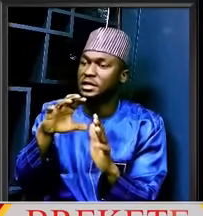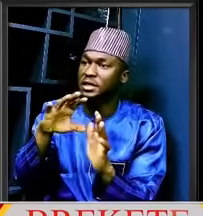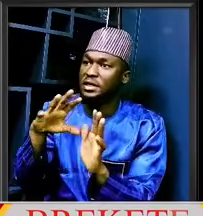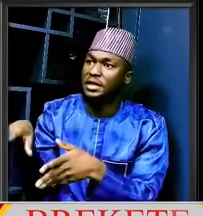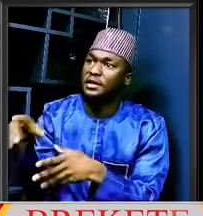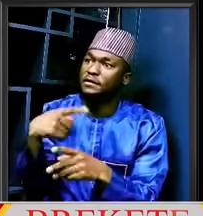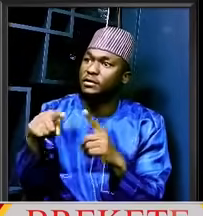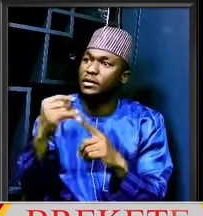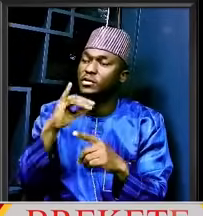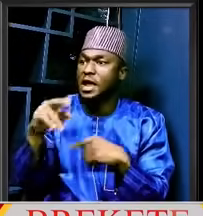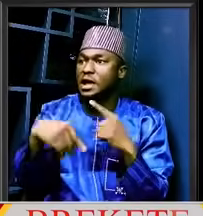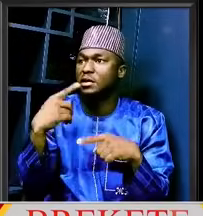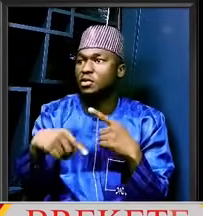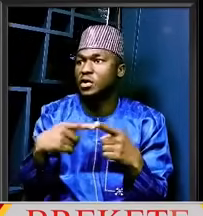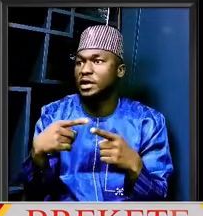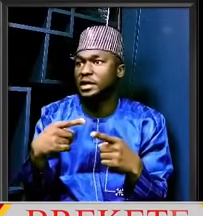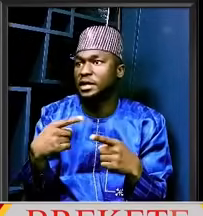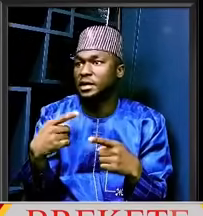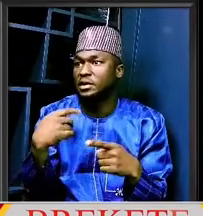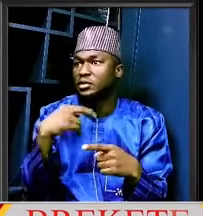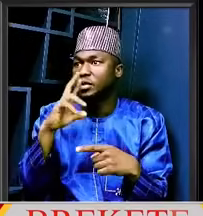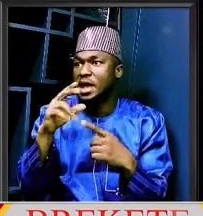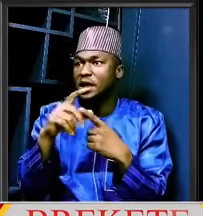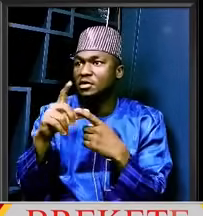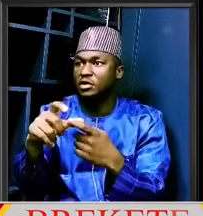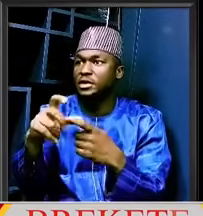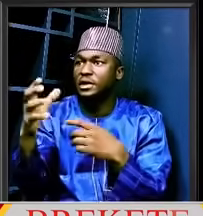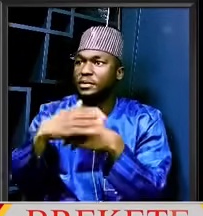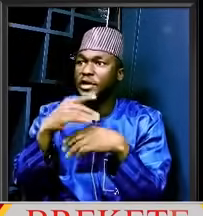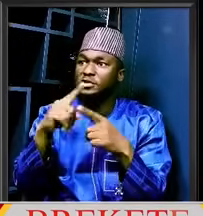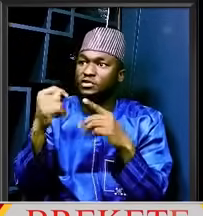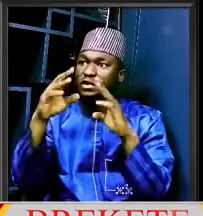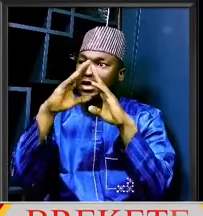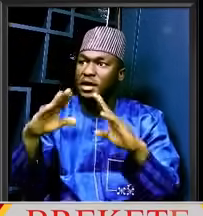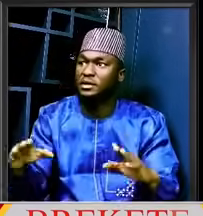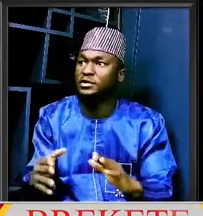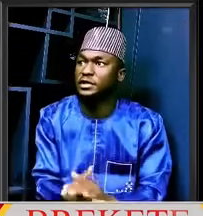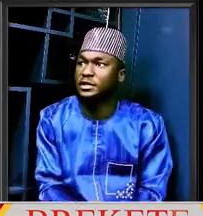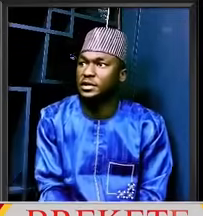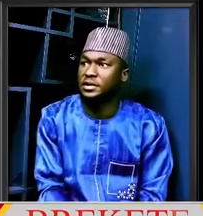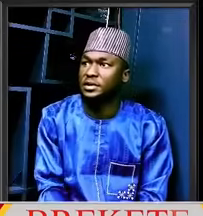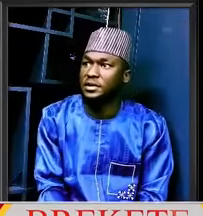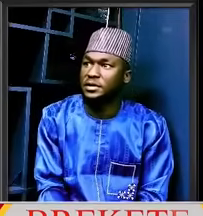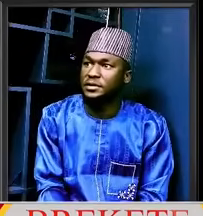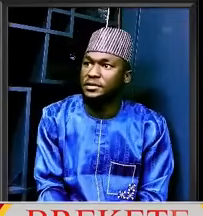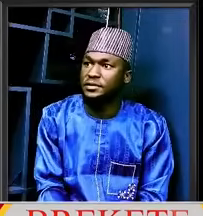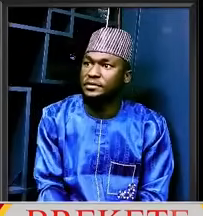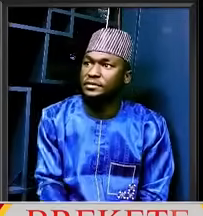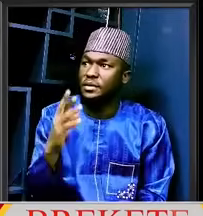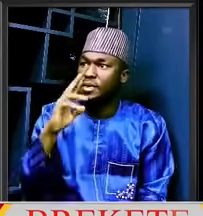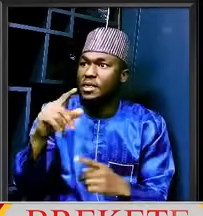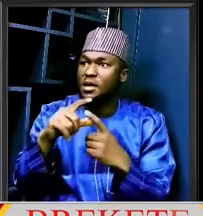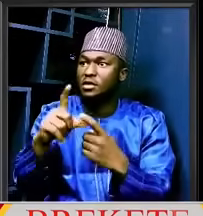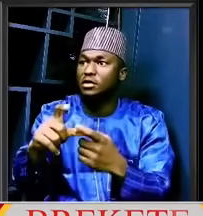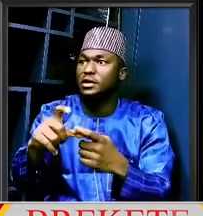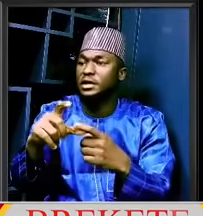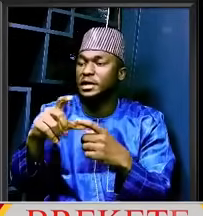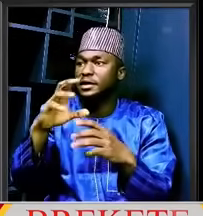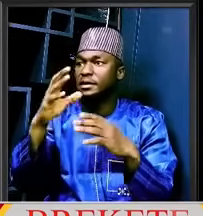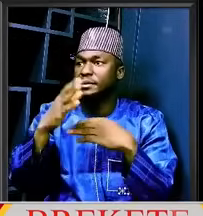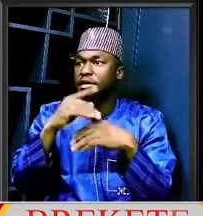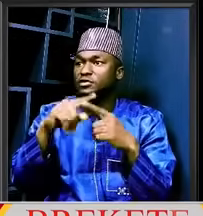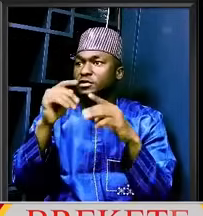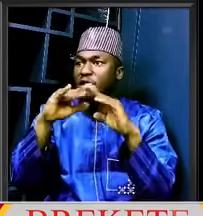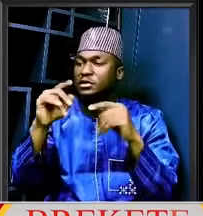As we were going, they were running back to the house. Fast forward, next video. They were running back to the house to go and set it on